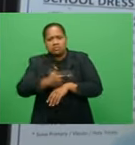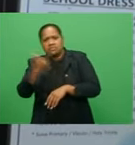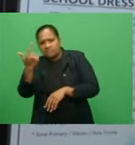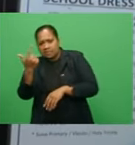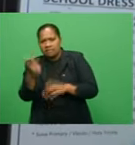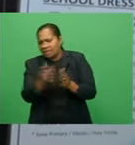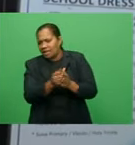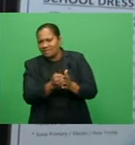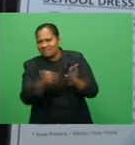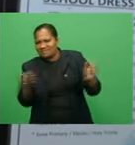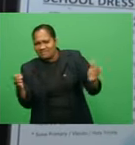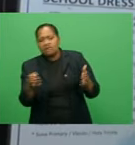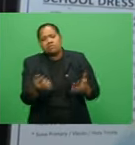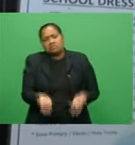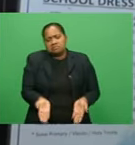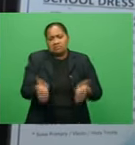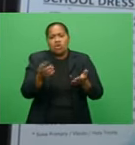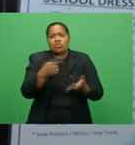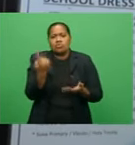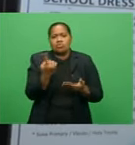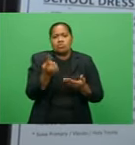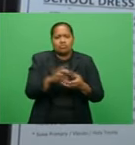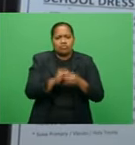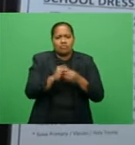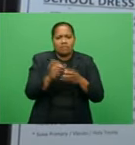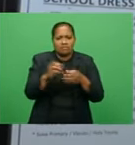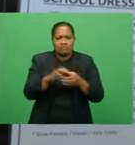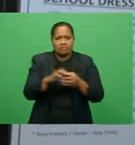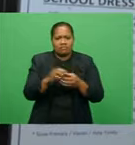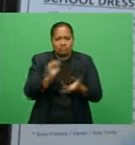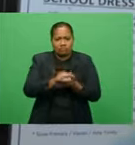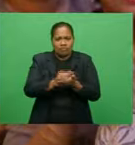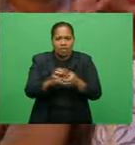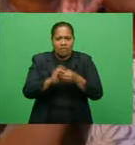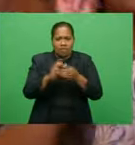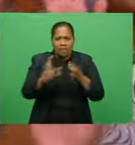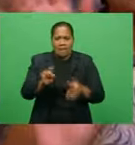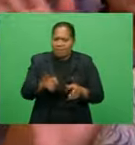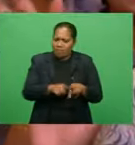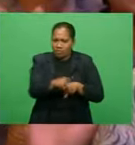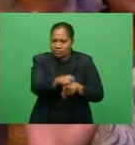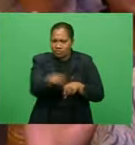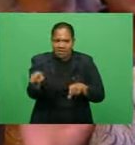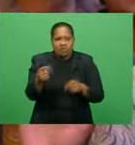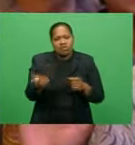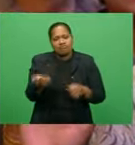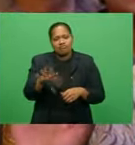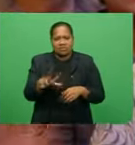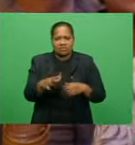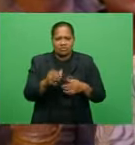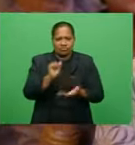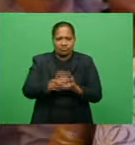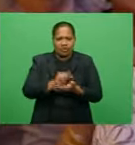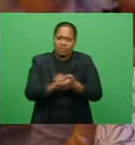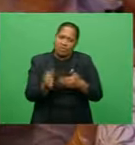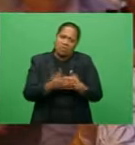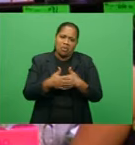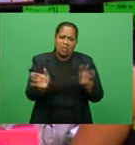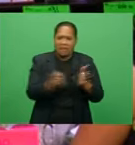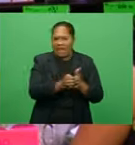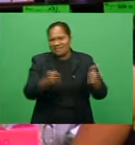it's up to the shopkeepers. We have left it to them, but most of them have already extended hours. 3G Jewelers Suva manager Muneshni Devi says